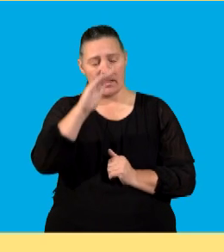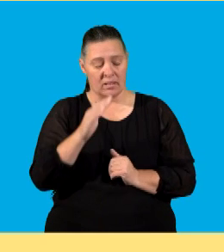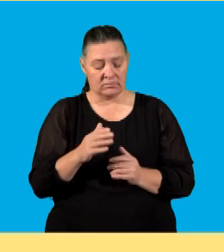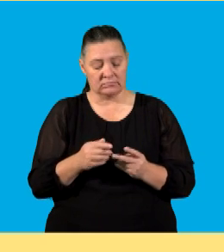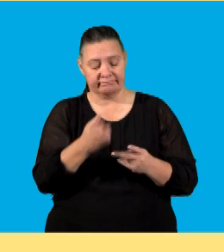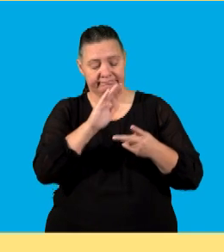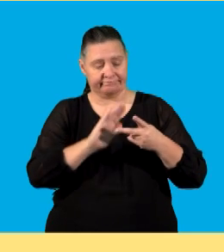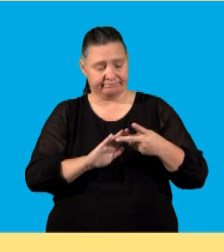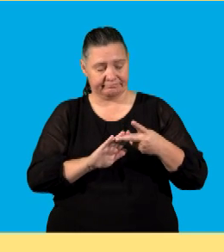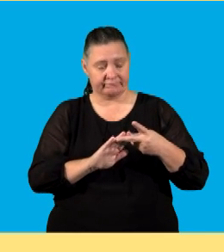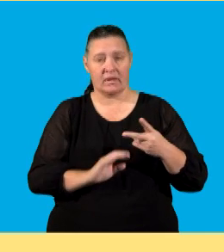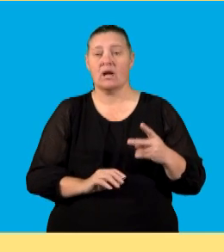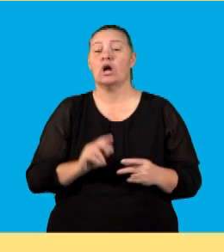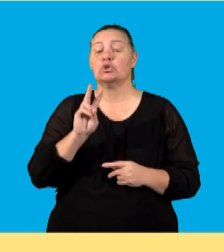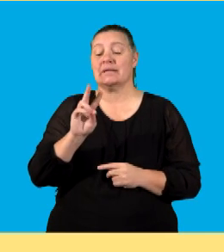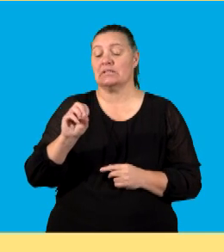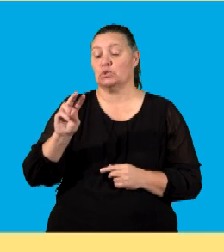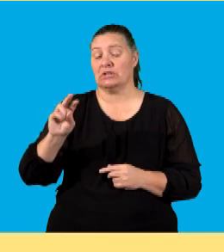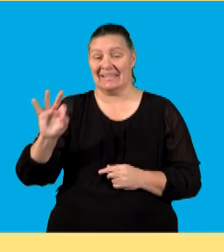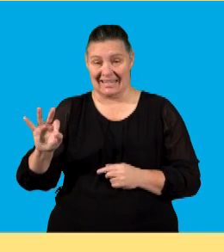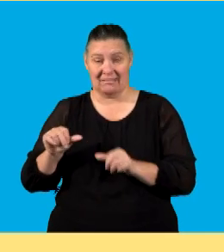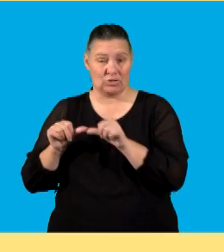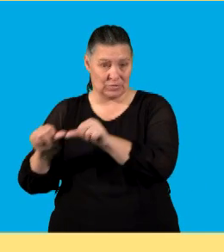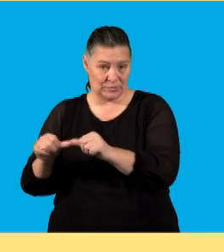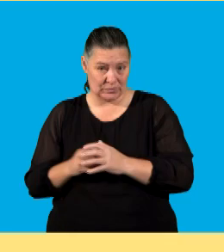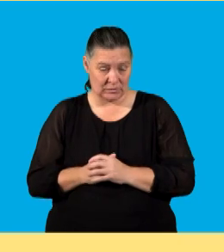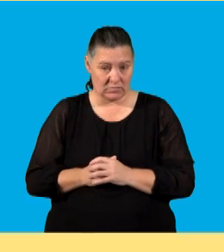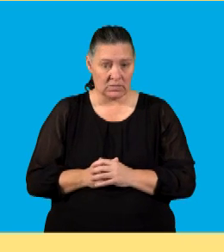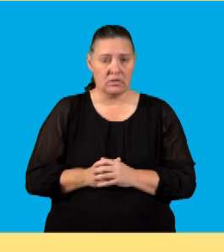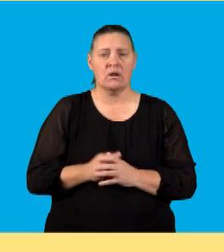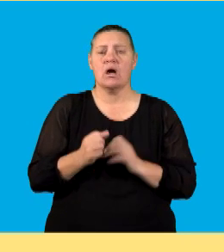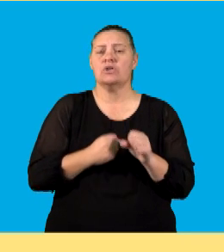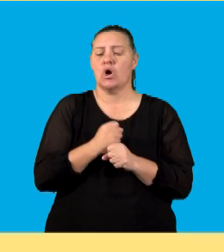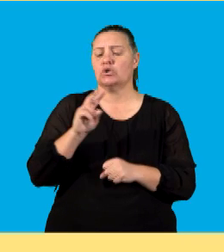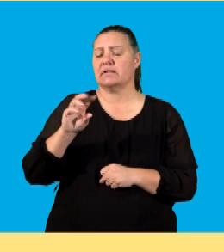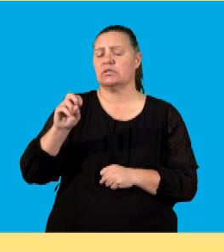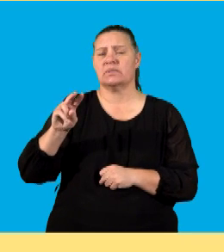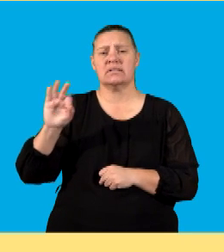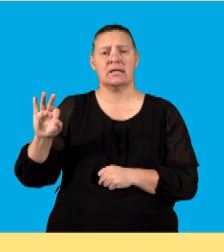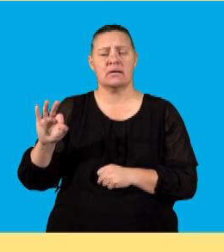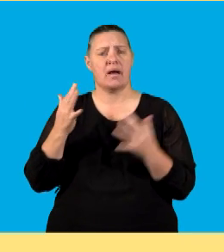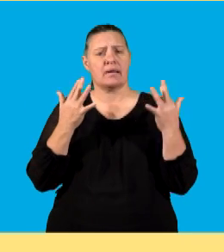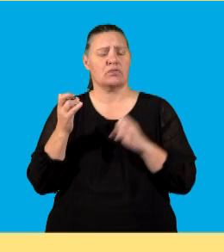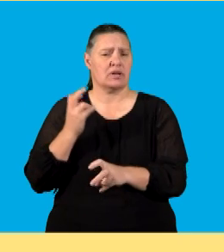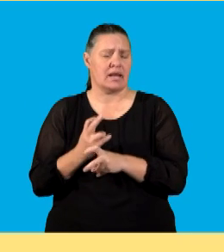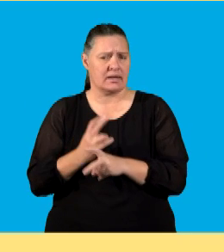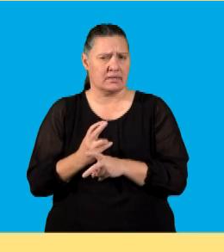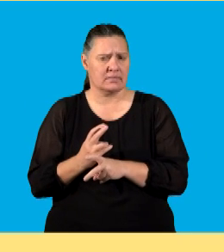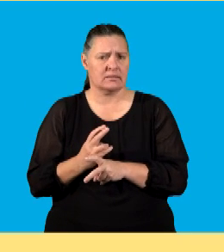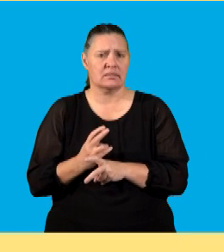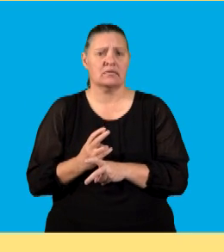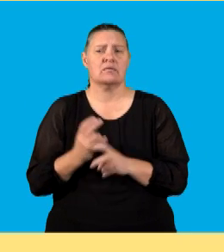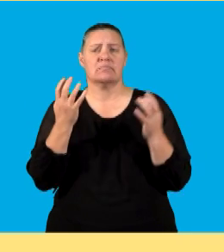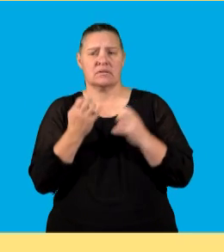I now move on to the year 2023. And in the year 2023, I need to calculate again